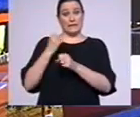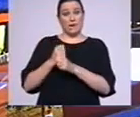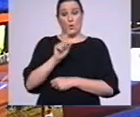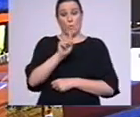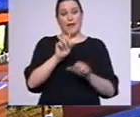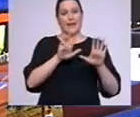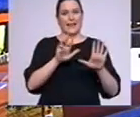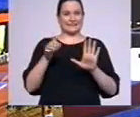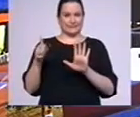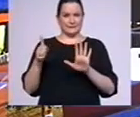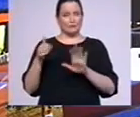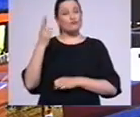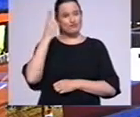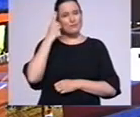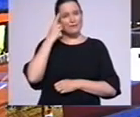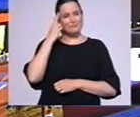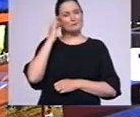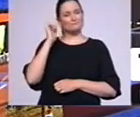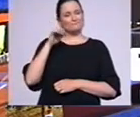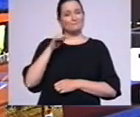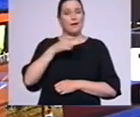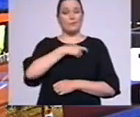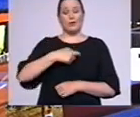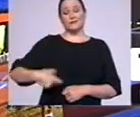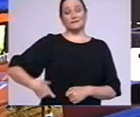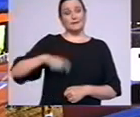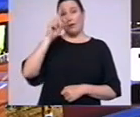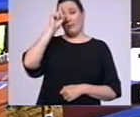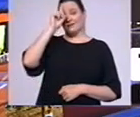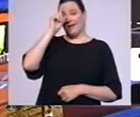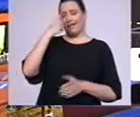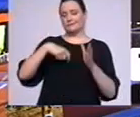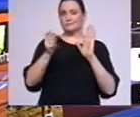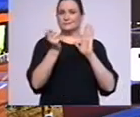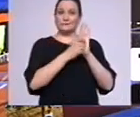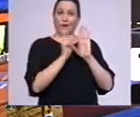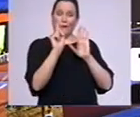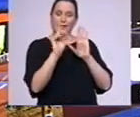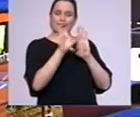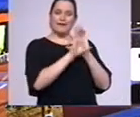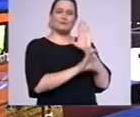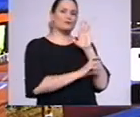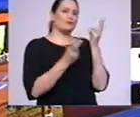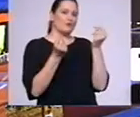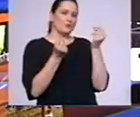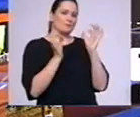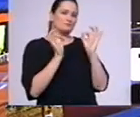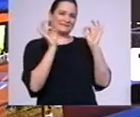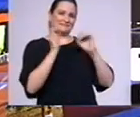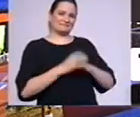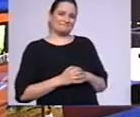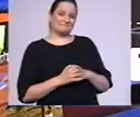The year was 1996. Then President Nelson Mandela signed the new constitution into law. That same